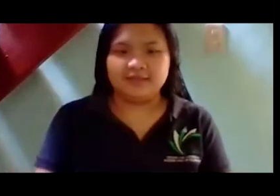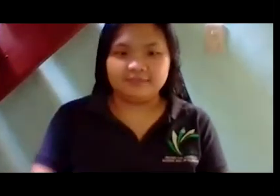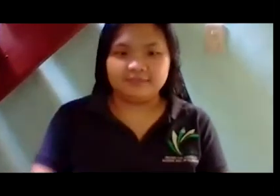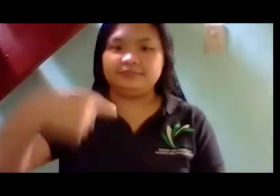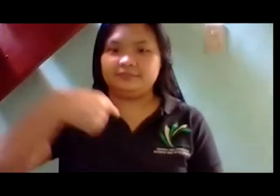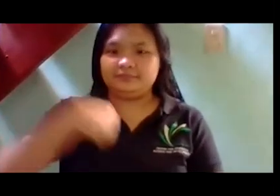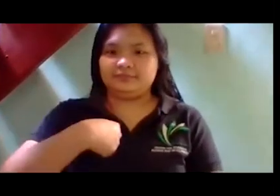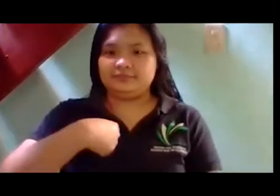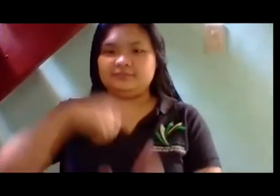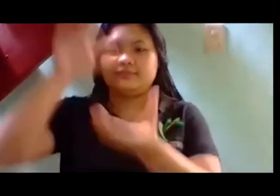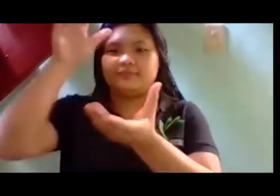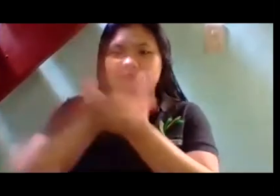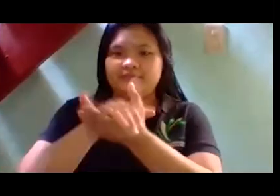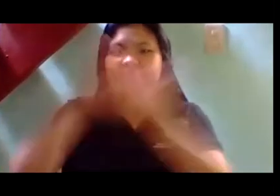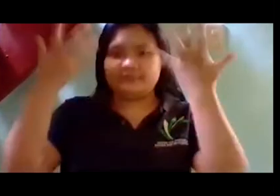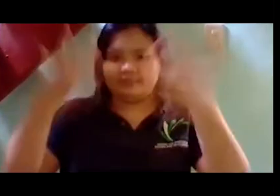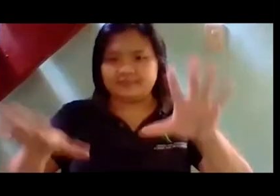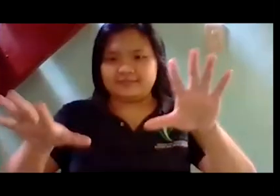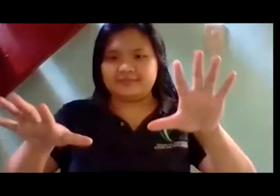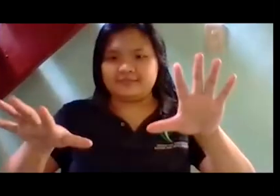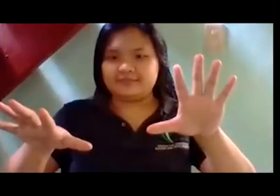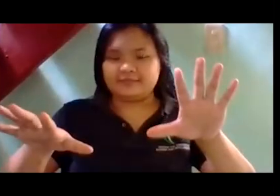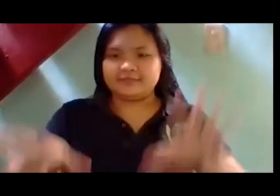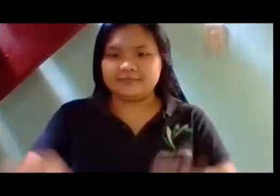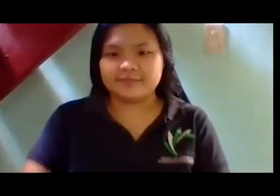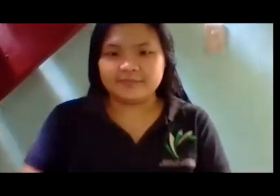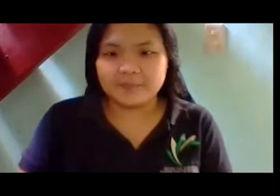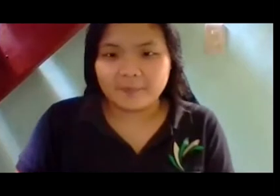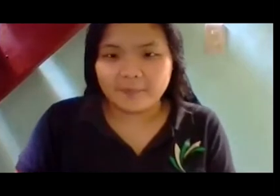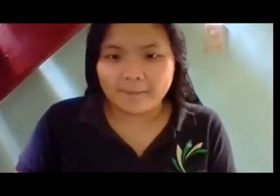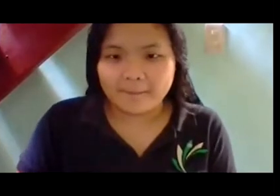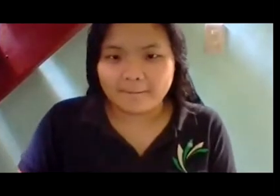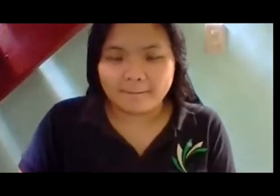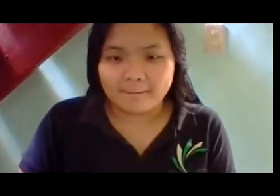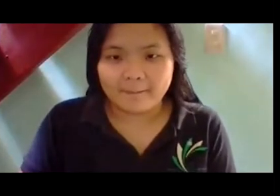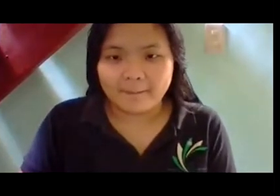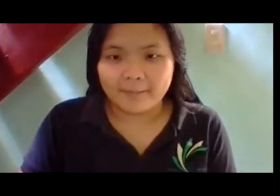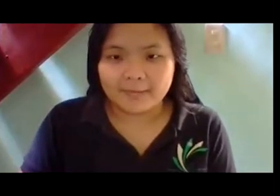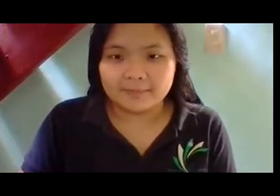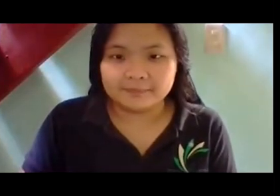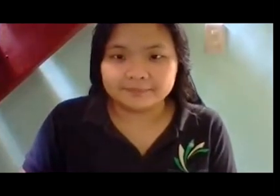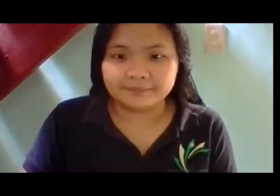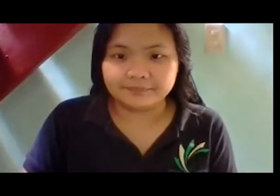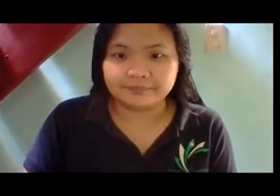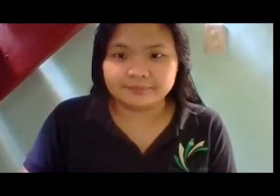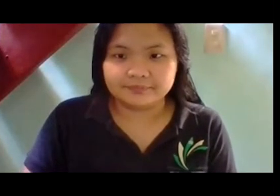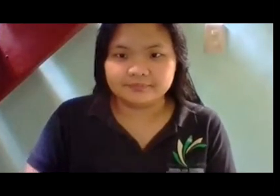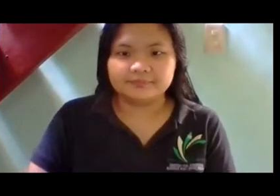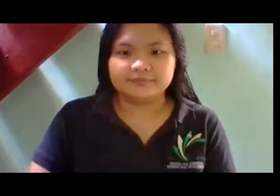and this is our example number one. Okay. I'm already married. Yes. Okay.